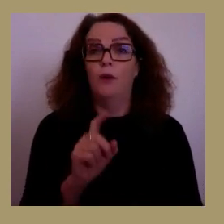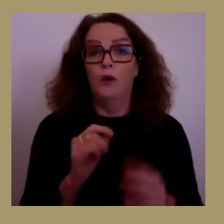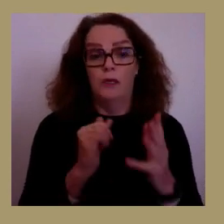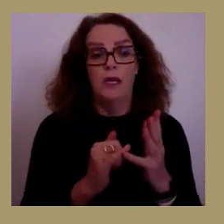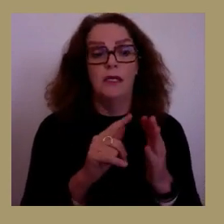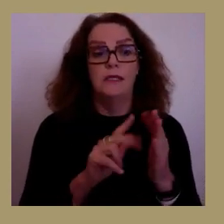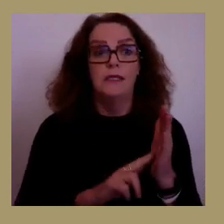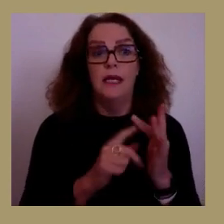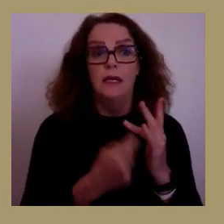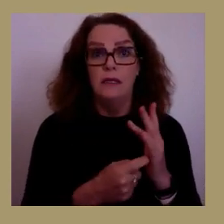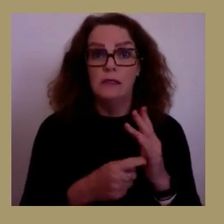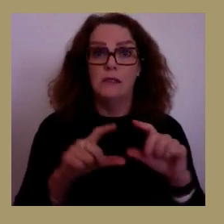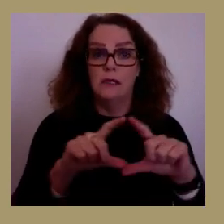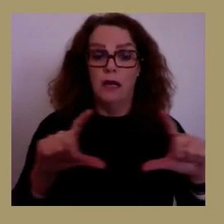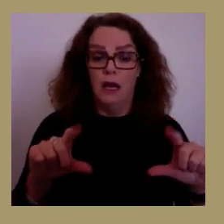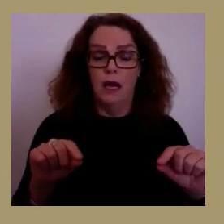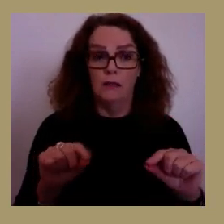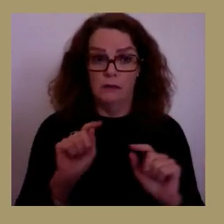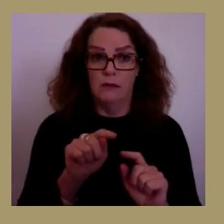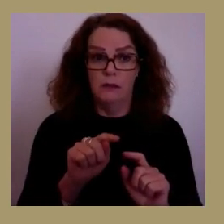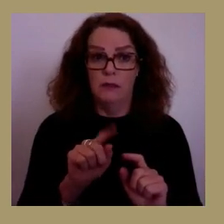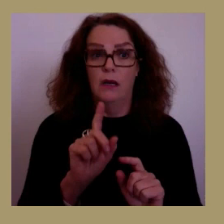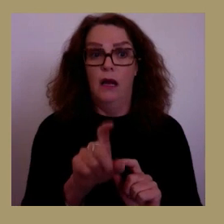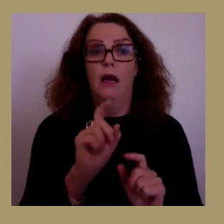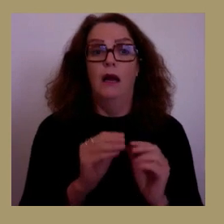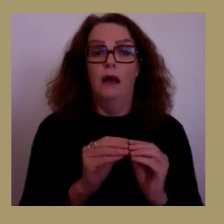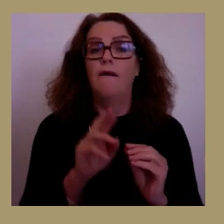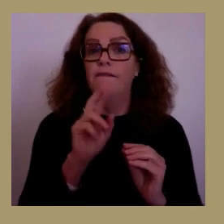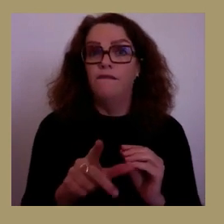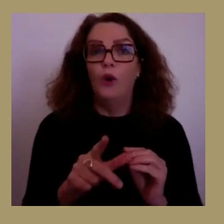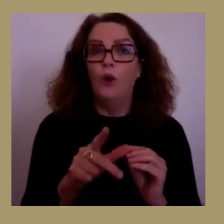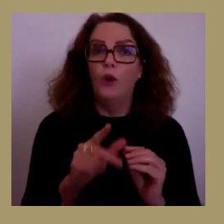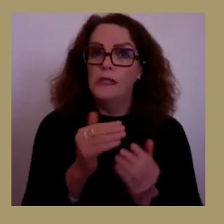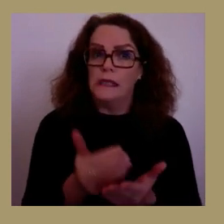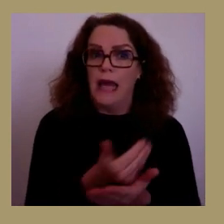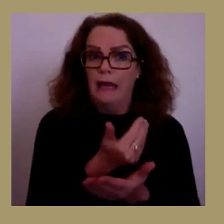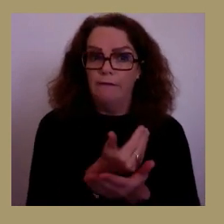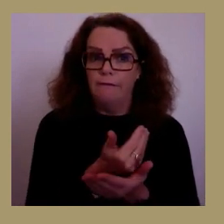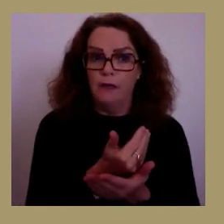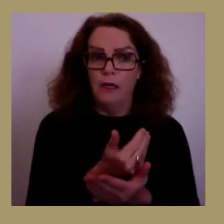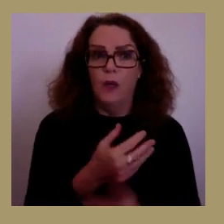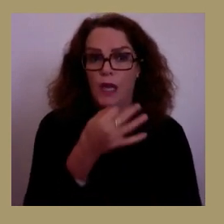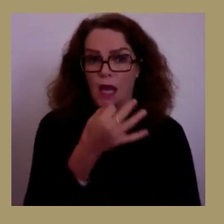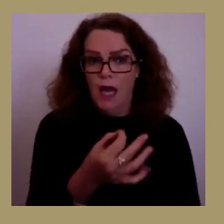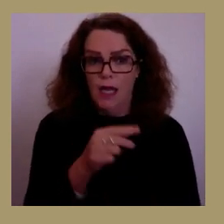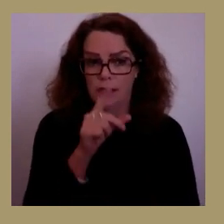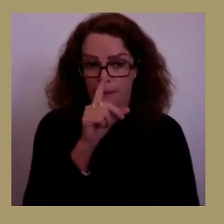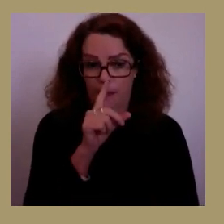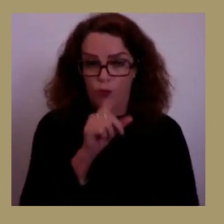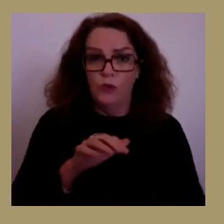the view details screen as mentioned. Again, due to security, we require that customers tap in their